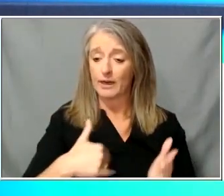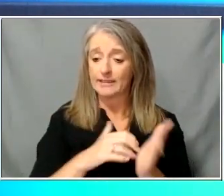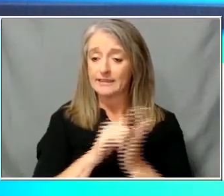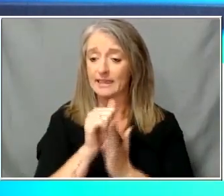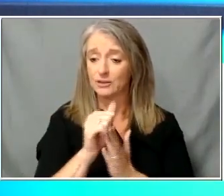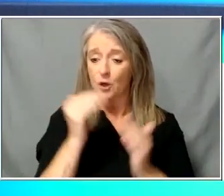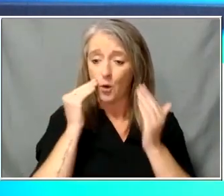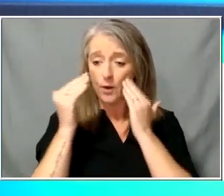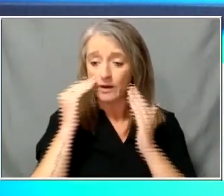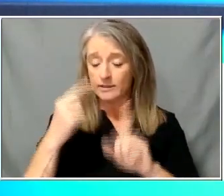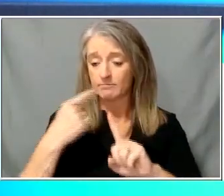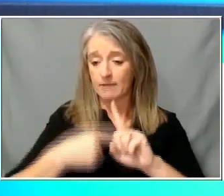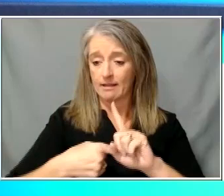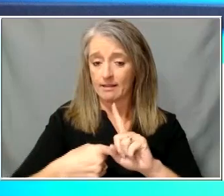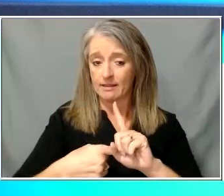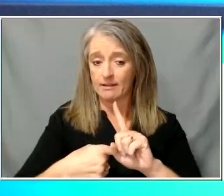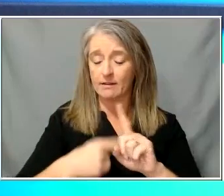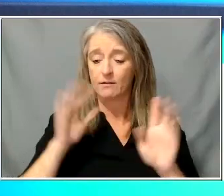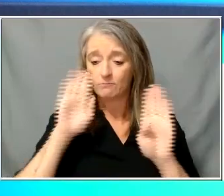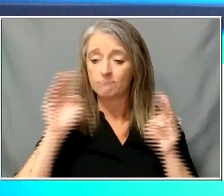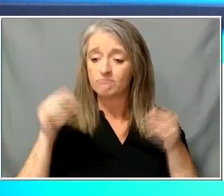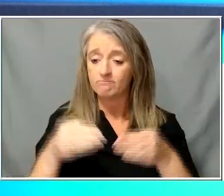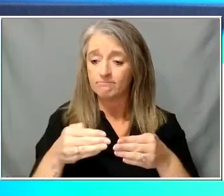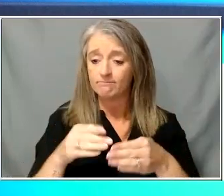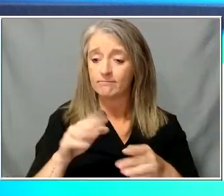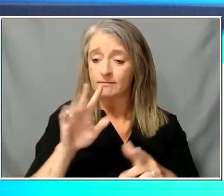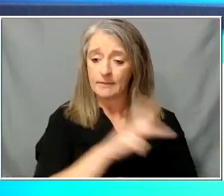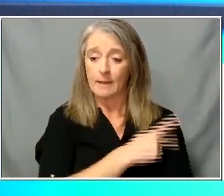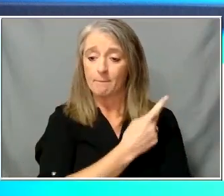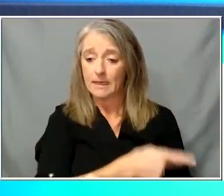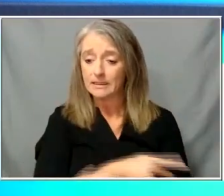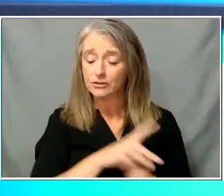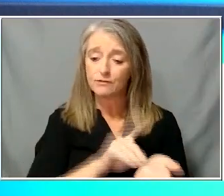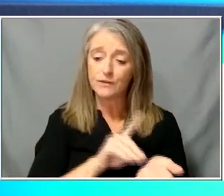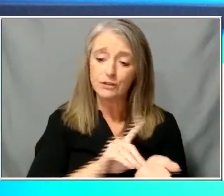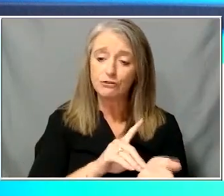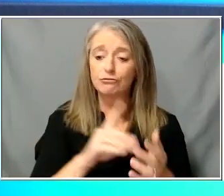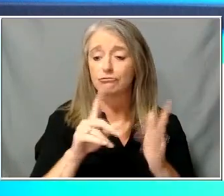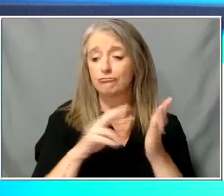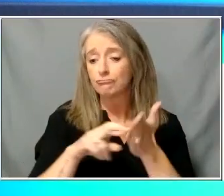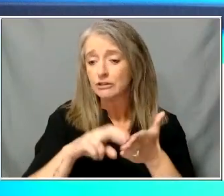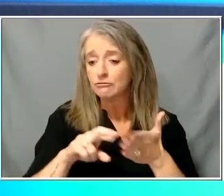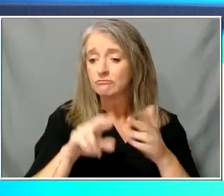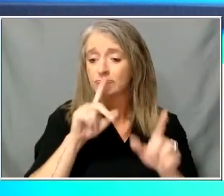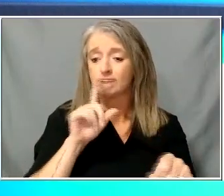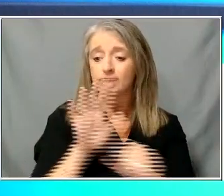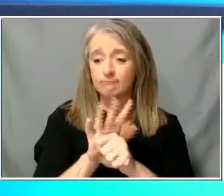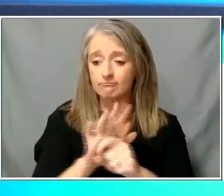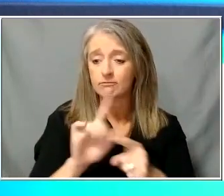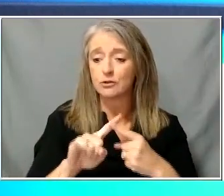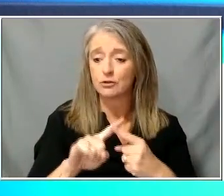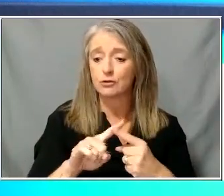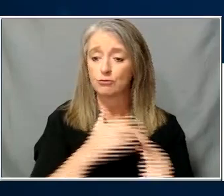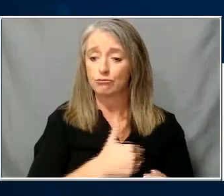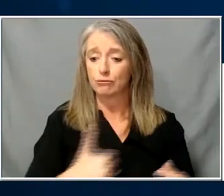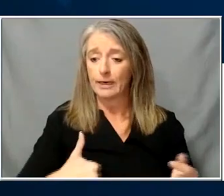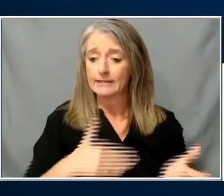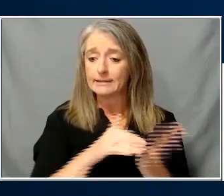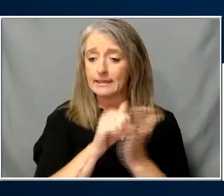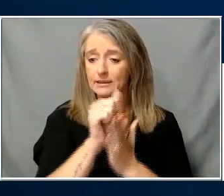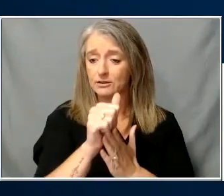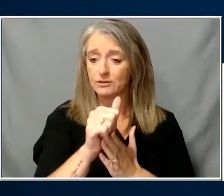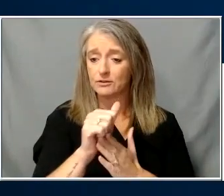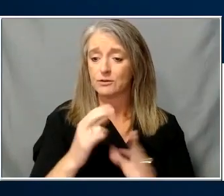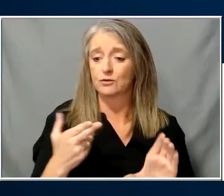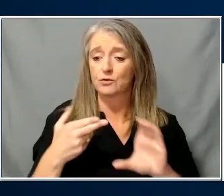entire week of updates focusing on the patients, physicians, treatments, and research dedicated to breast cancer. Joining us this morning to